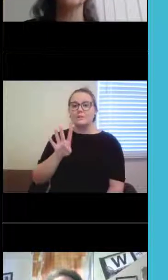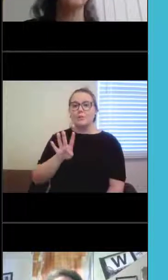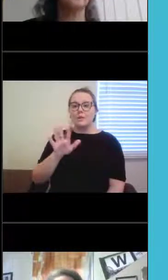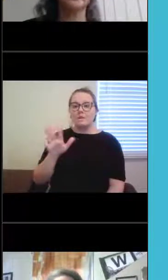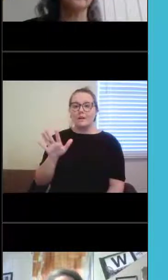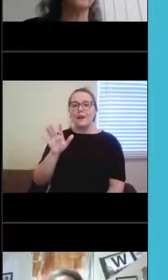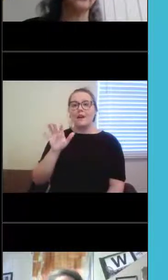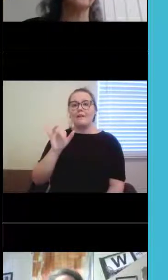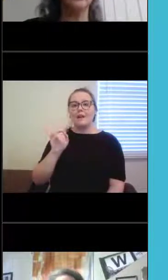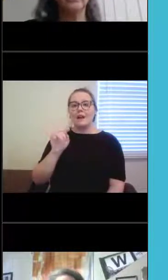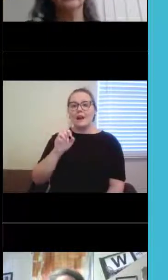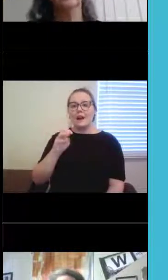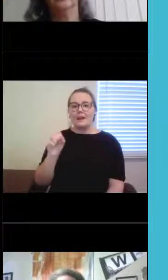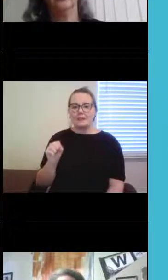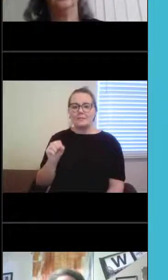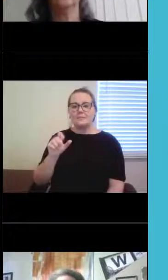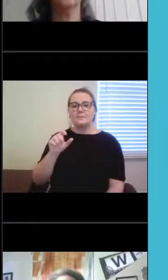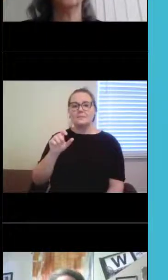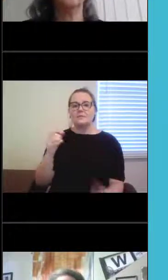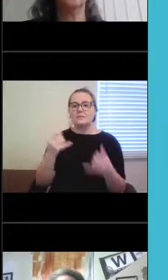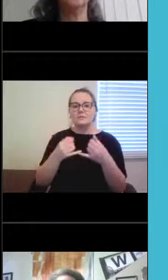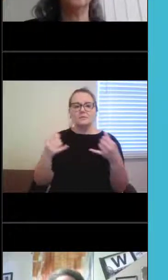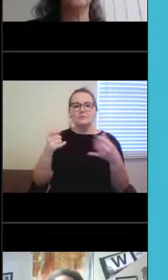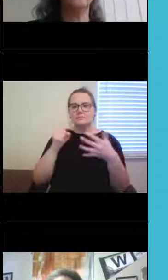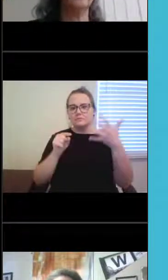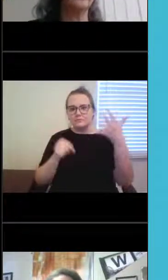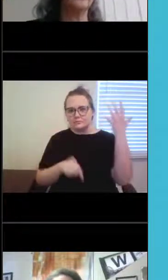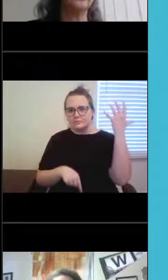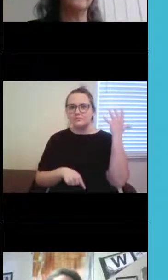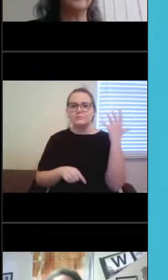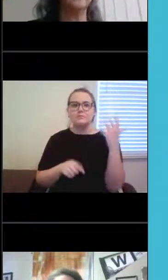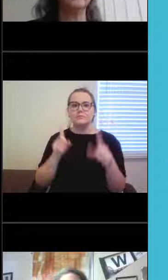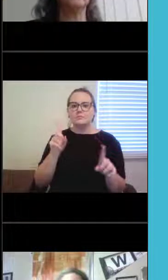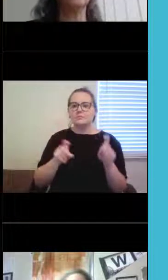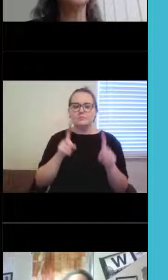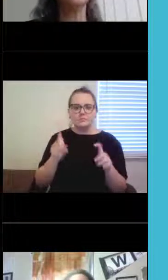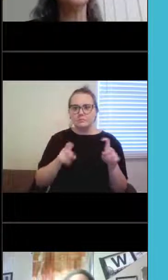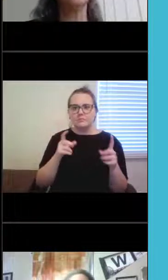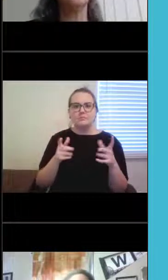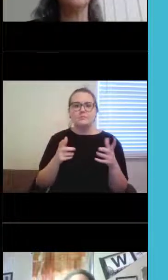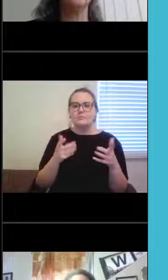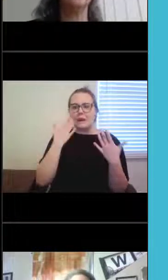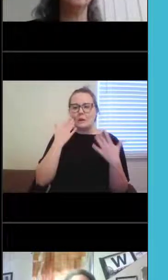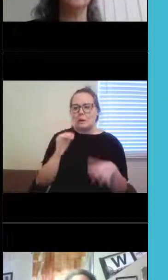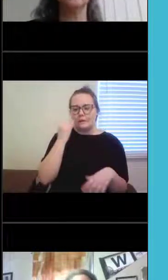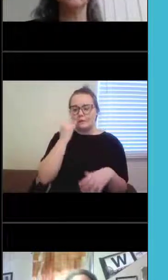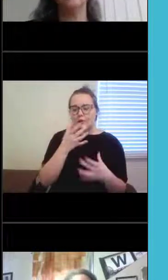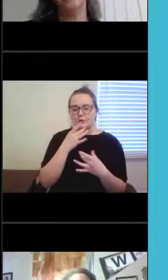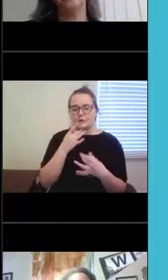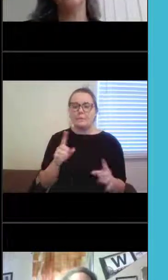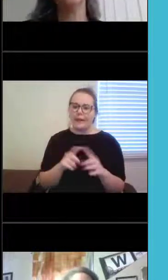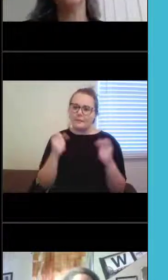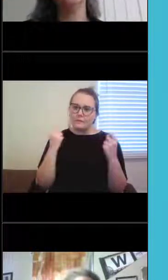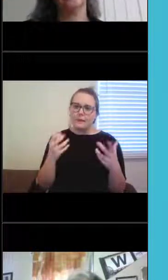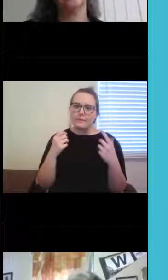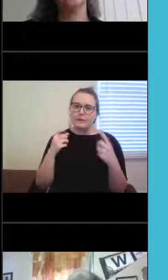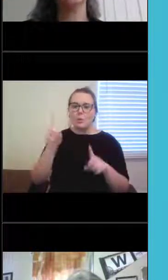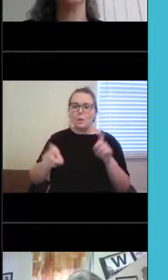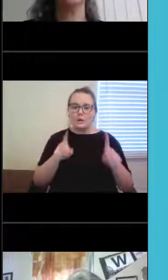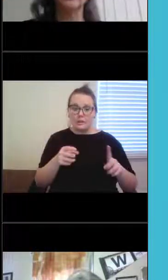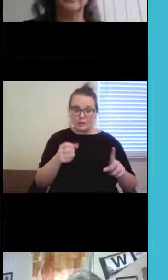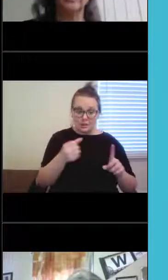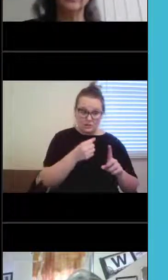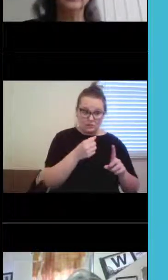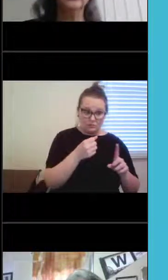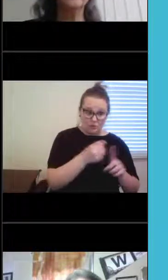long. It's the social reactions questionnaire. I don't know how many people are interested in that, but I also have a battery of questions about if the assault